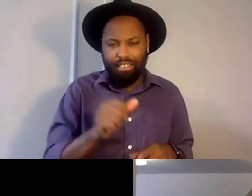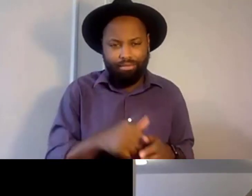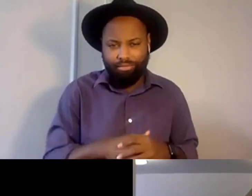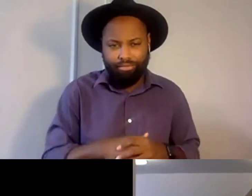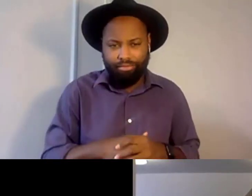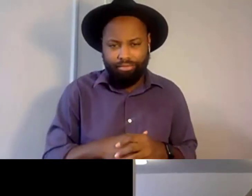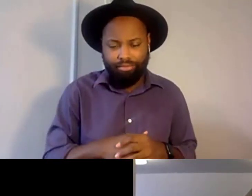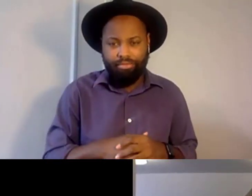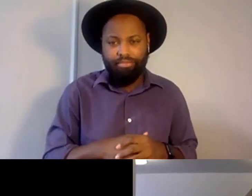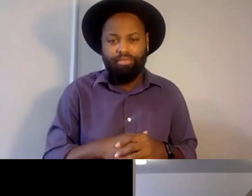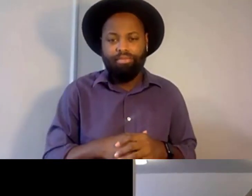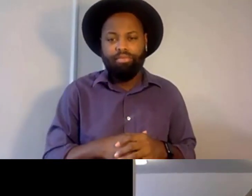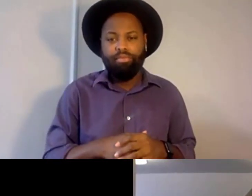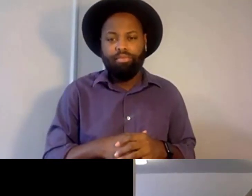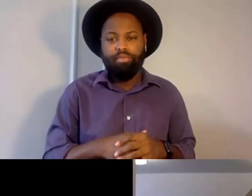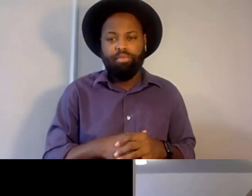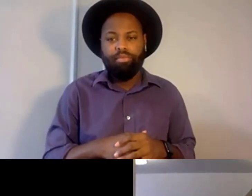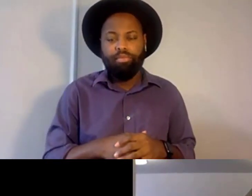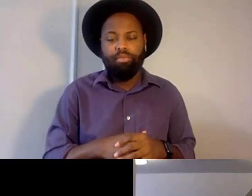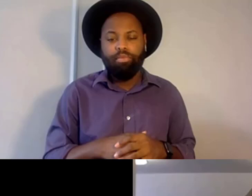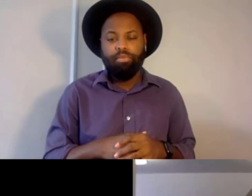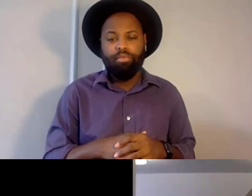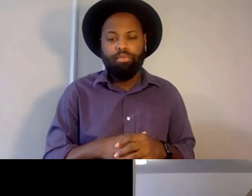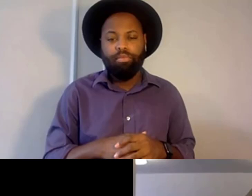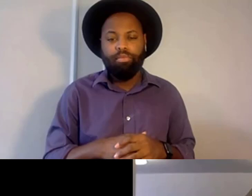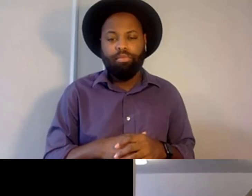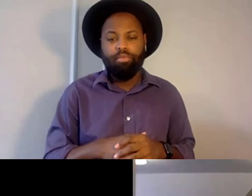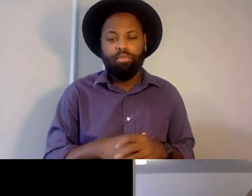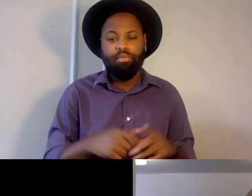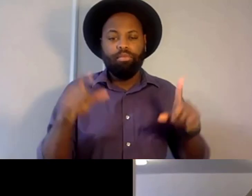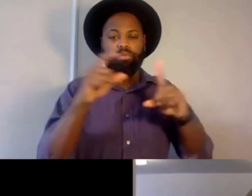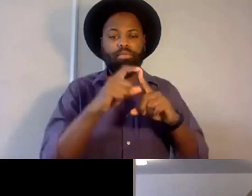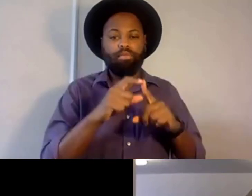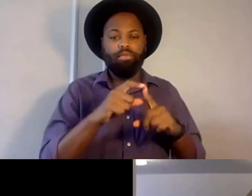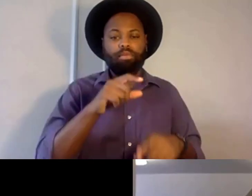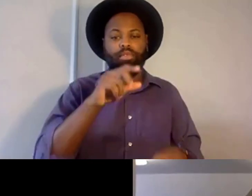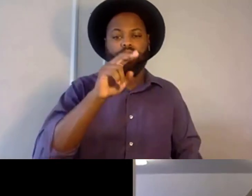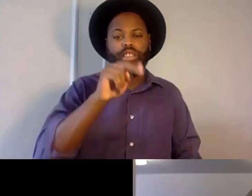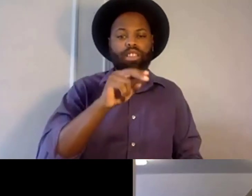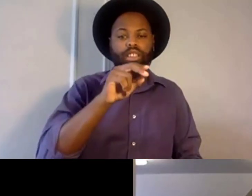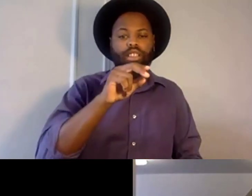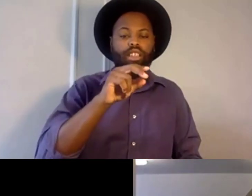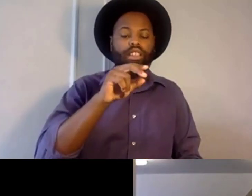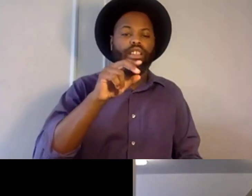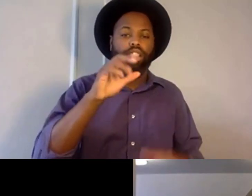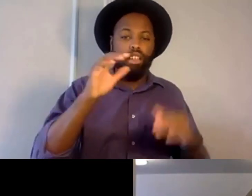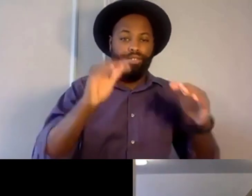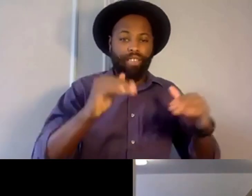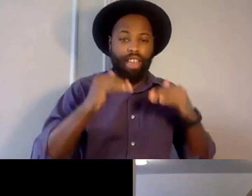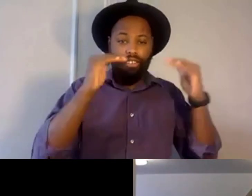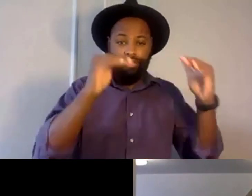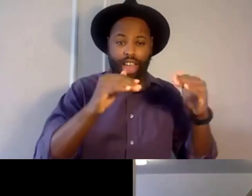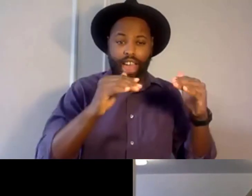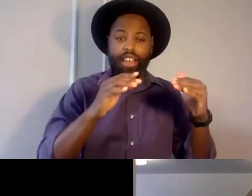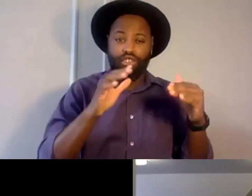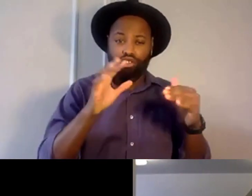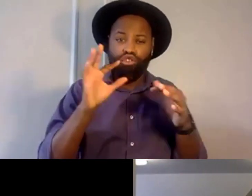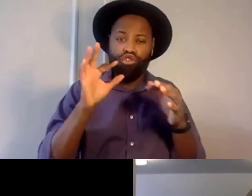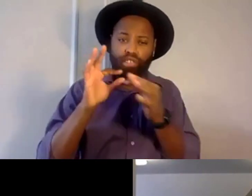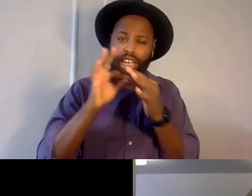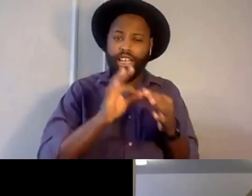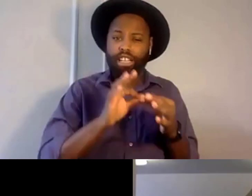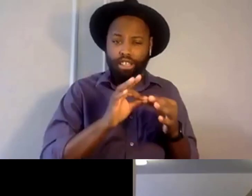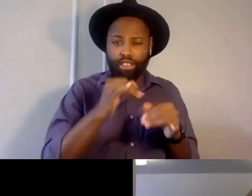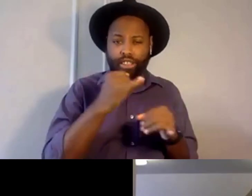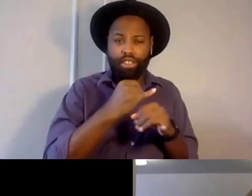the terms of the NSF Advance were really institutional transformation. And